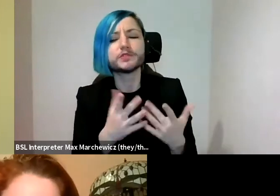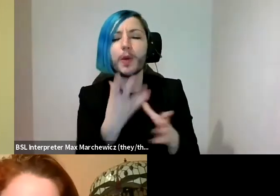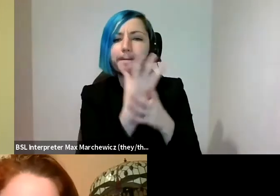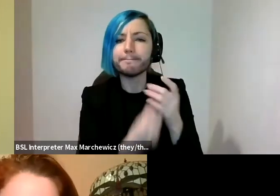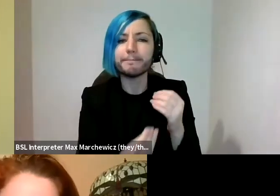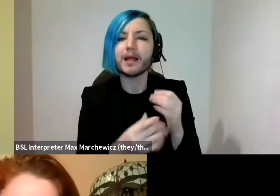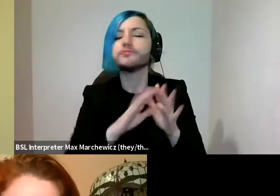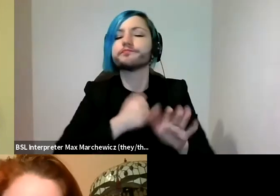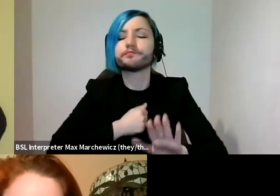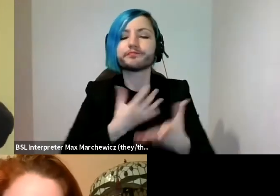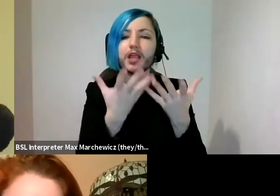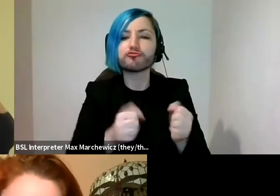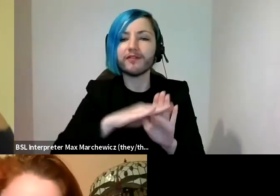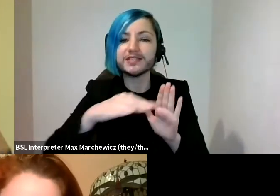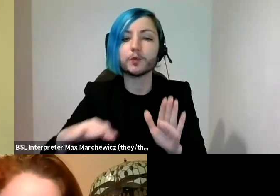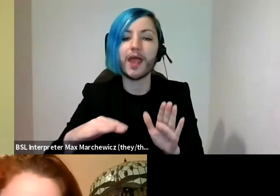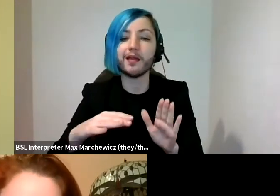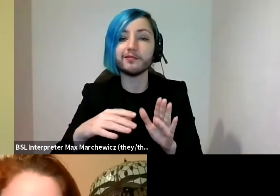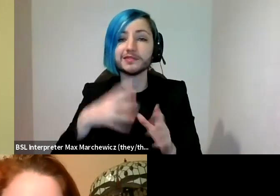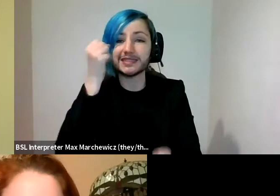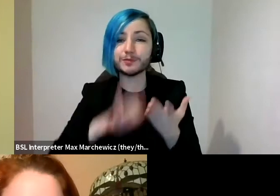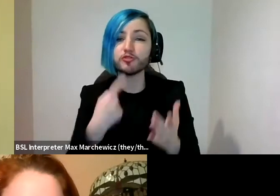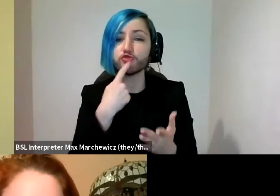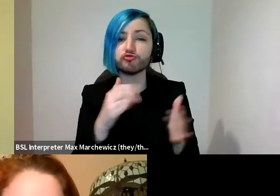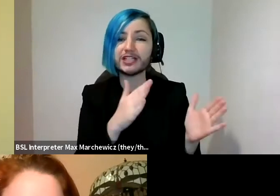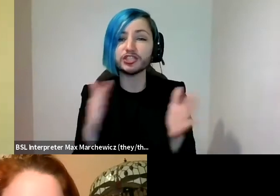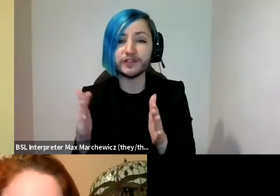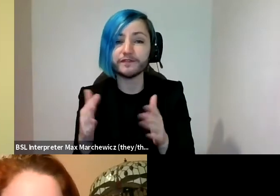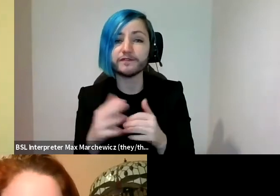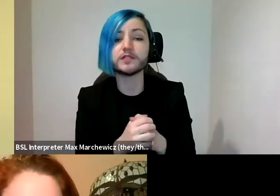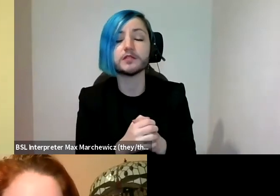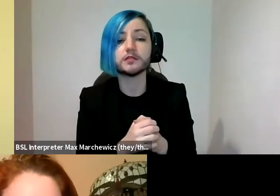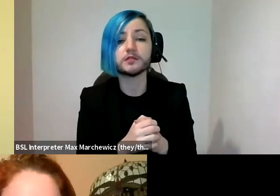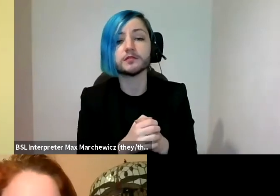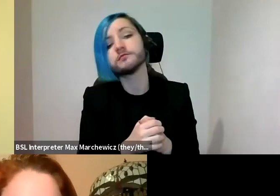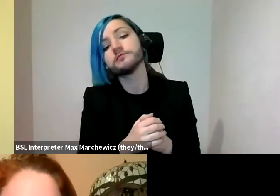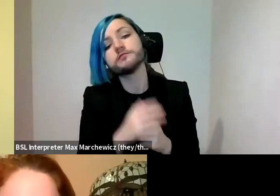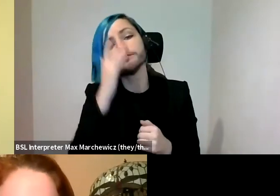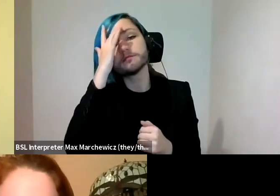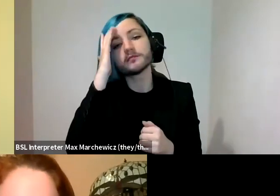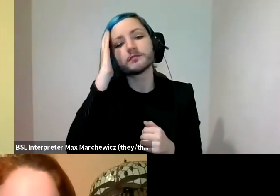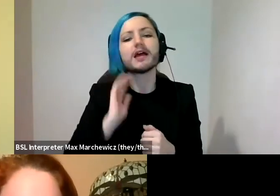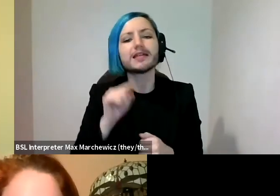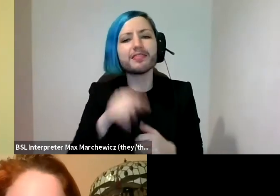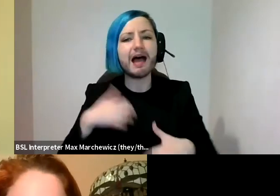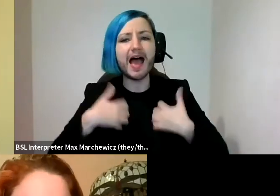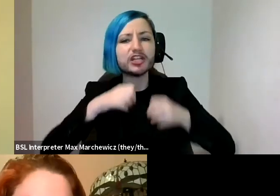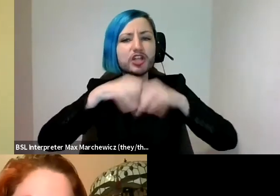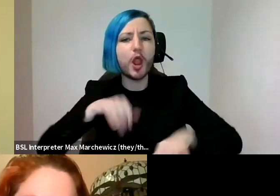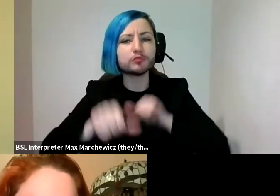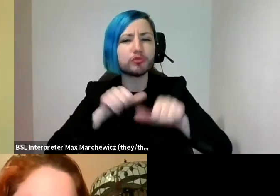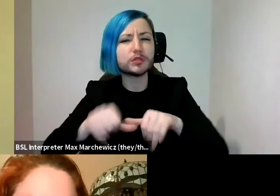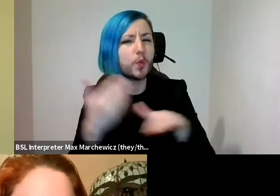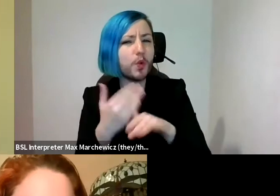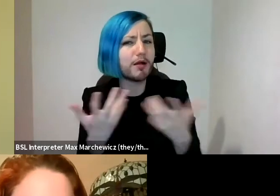expanding between the emission of the wave and its detection? And how does this energy loss process work,